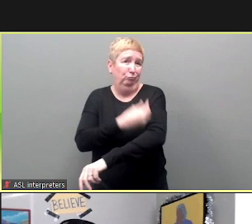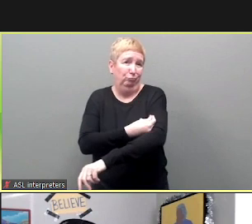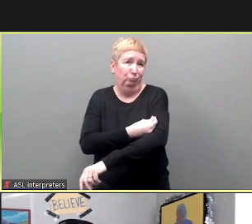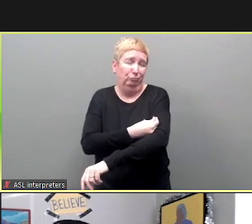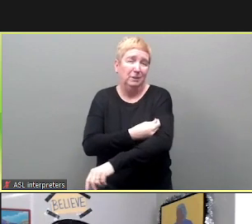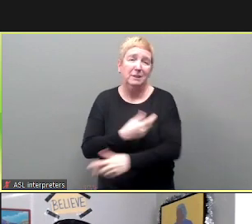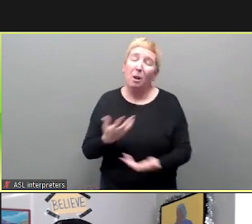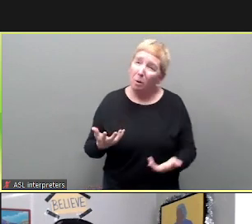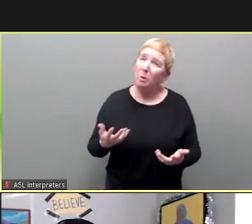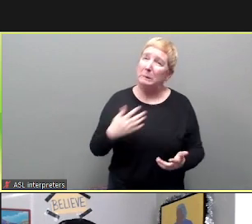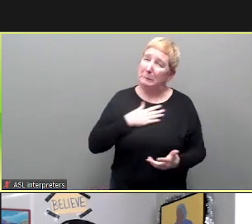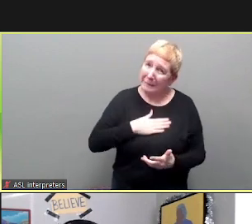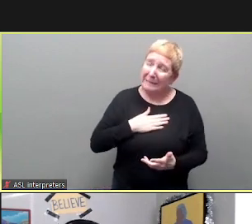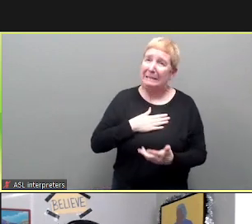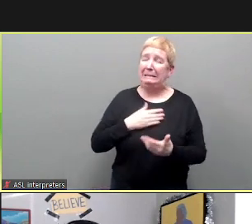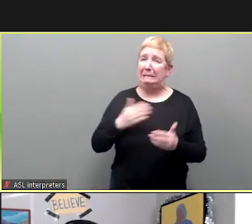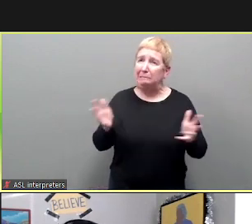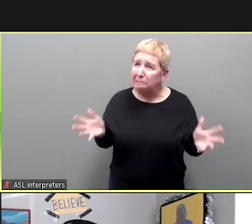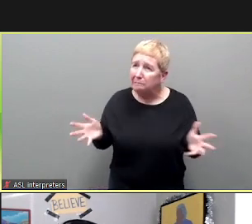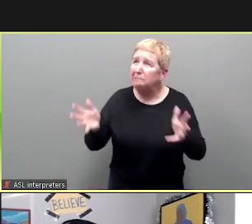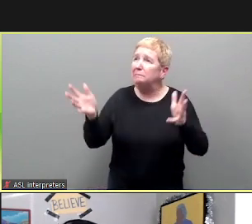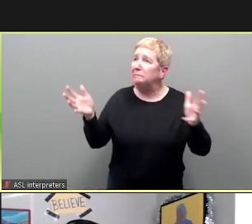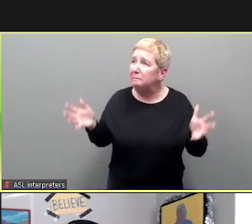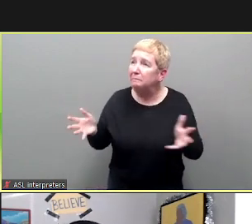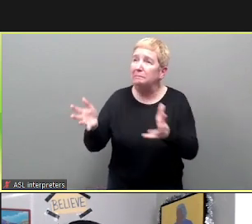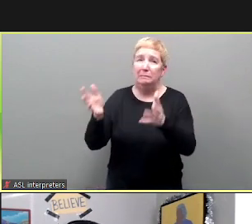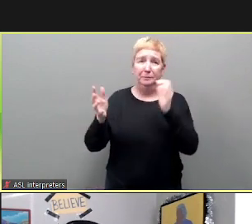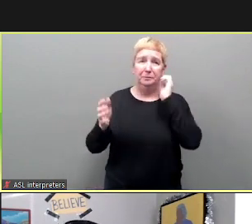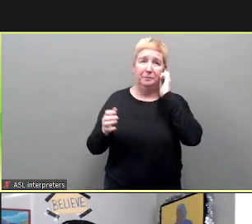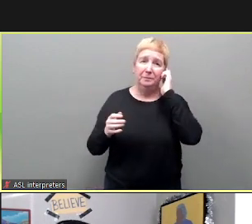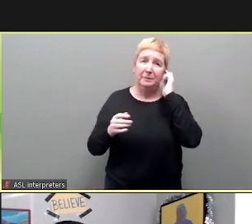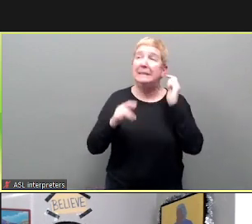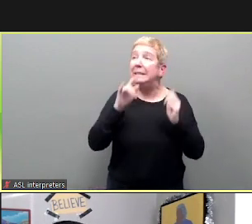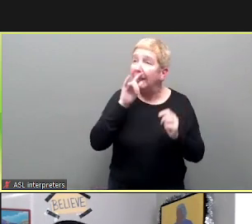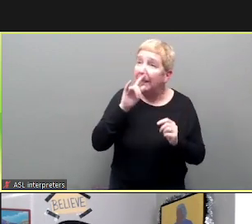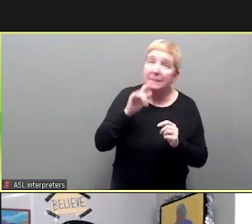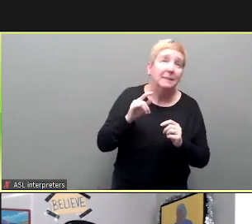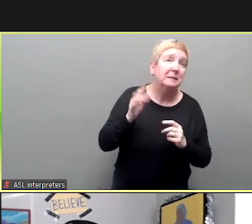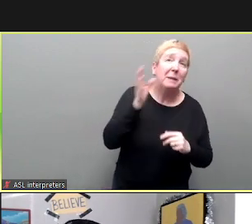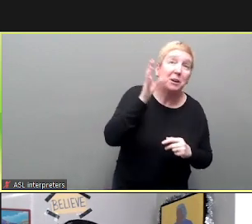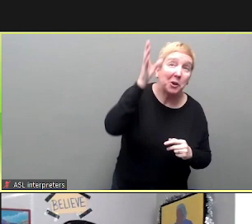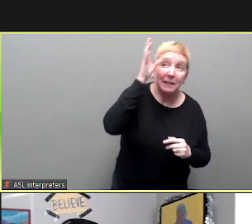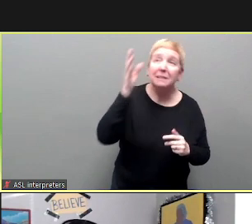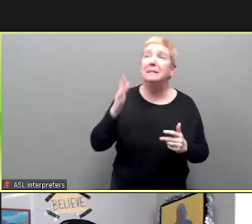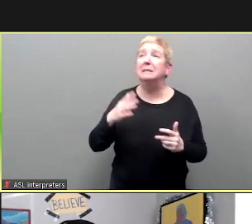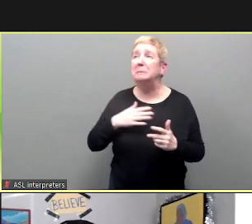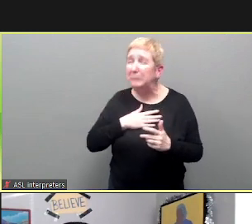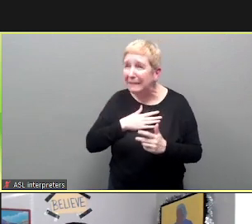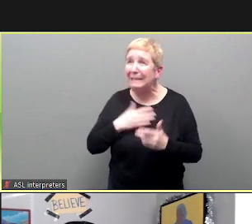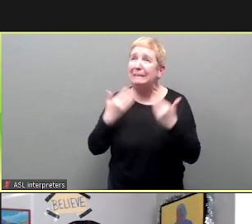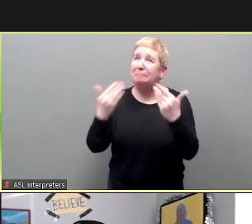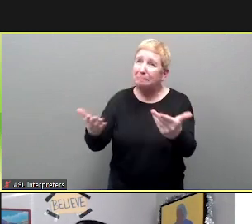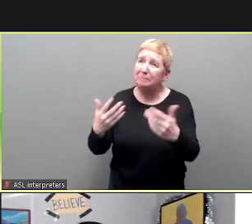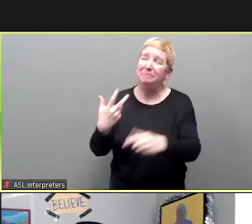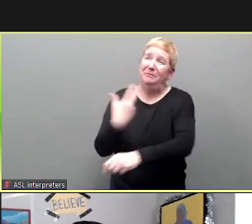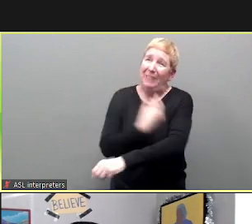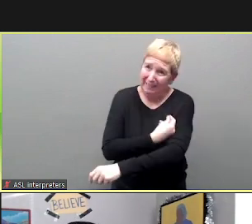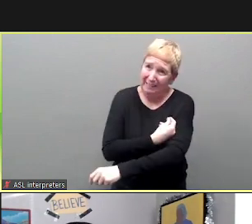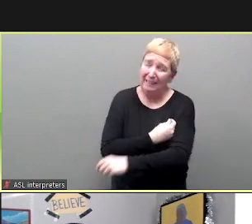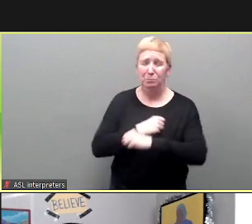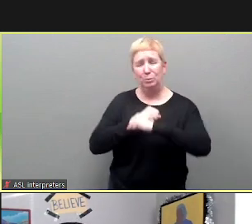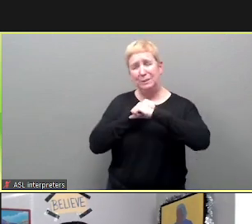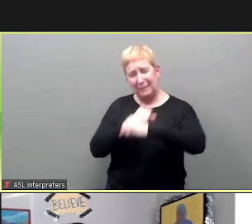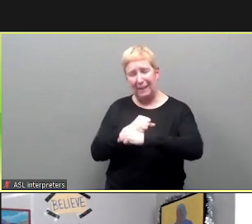And so just keep on encouraging, kids out there, the parents out there, that let's get our kids vaccinated and protect them